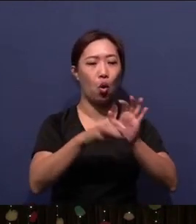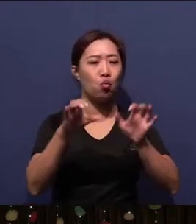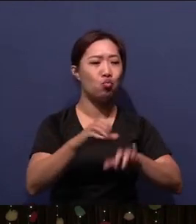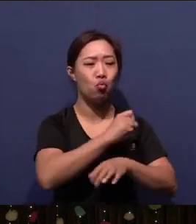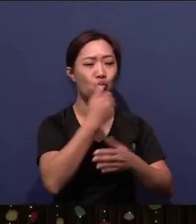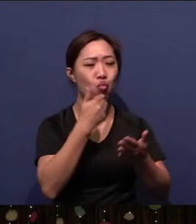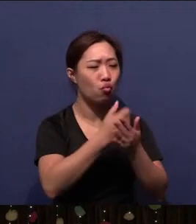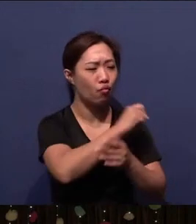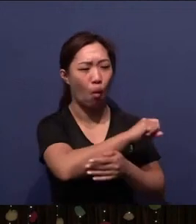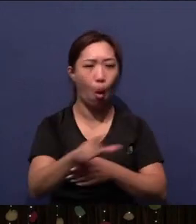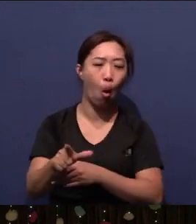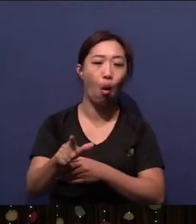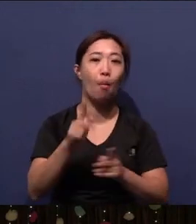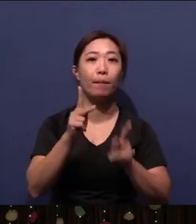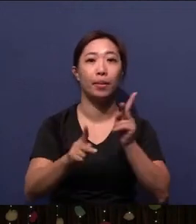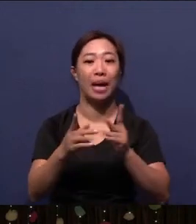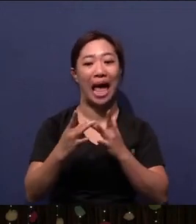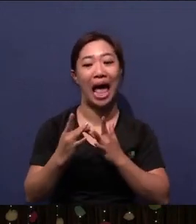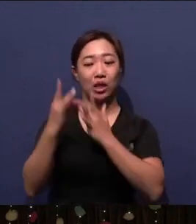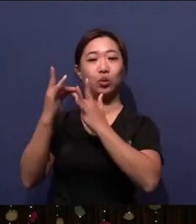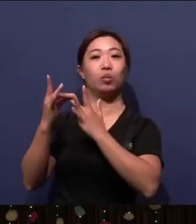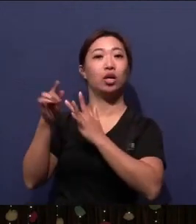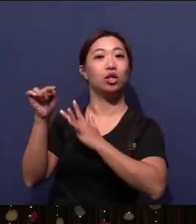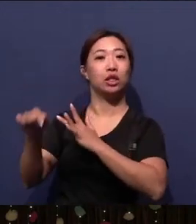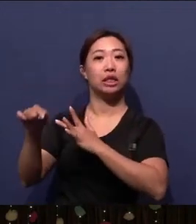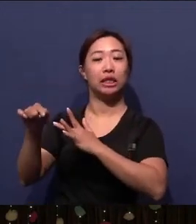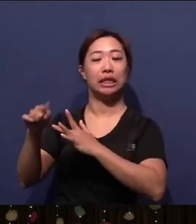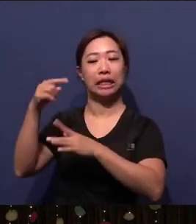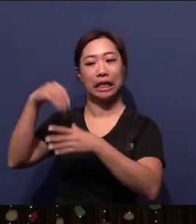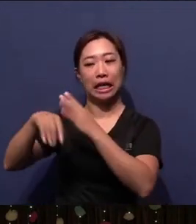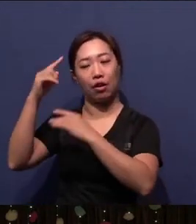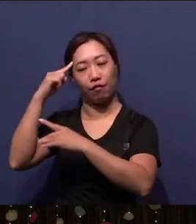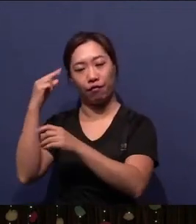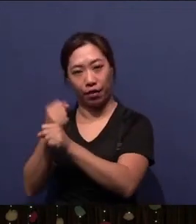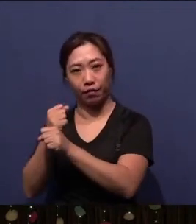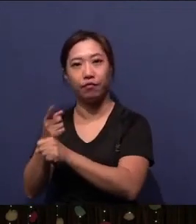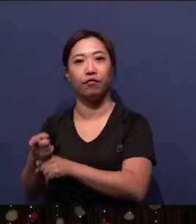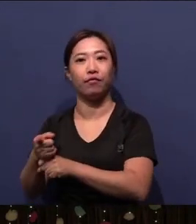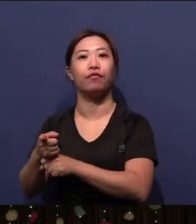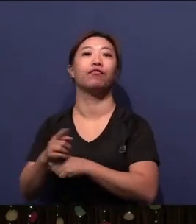everyone, especially to those in the household of faith.